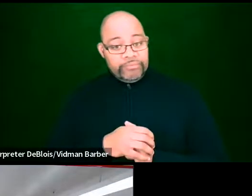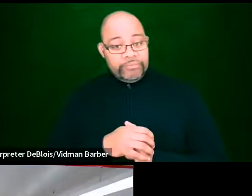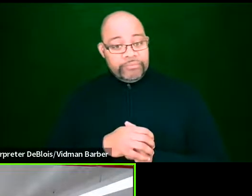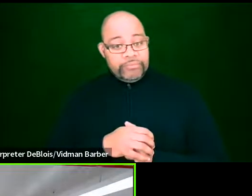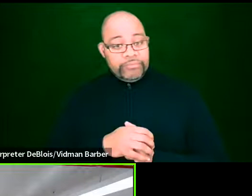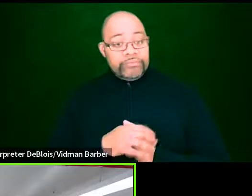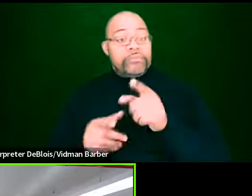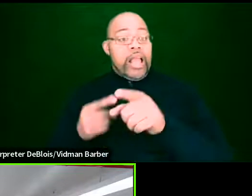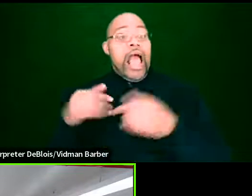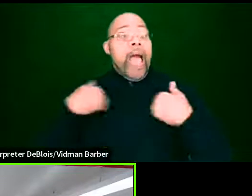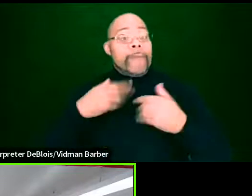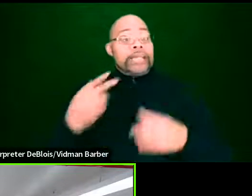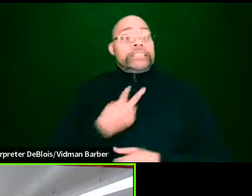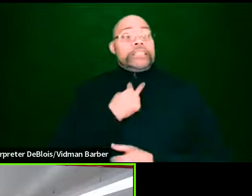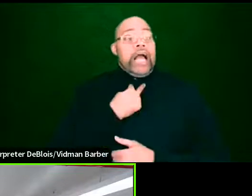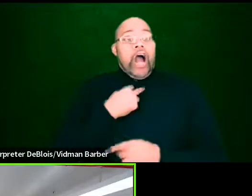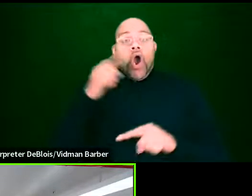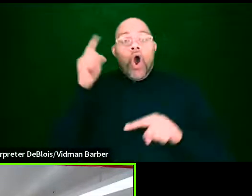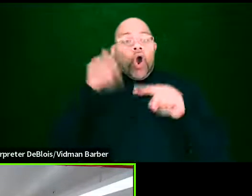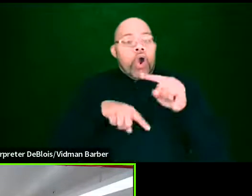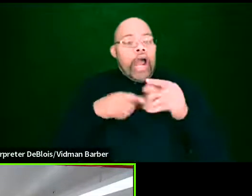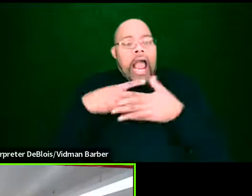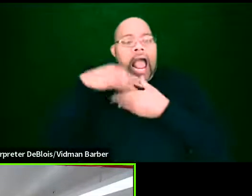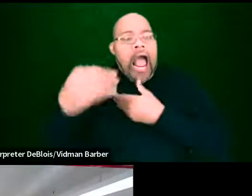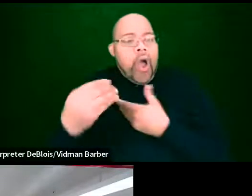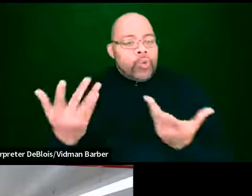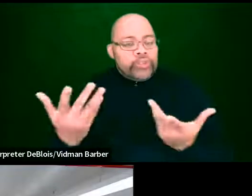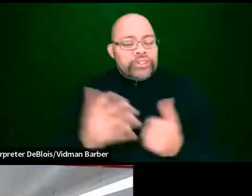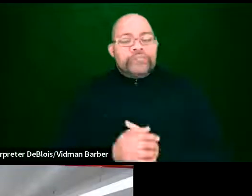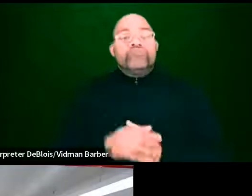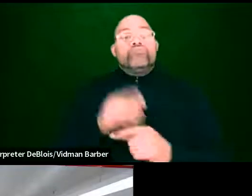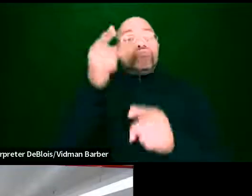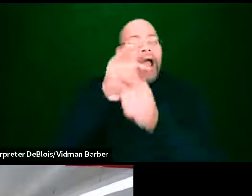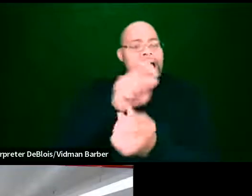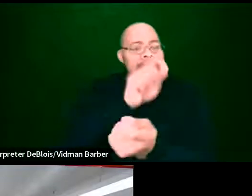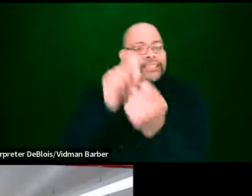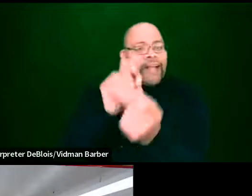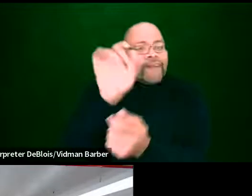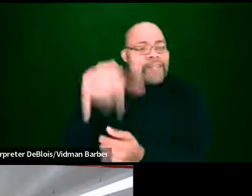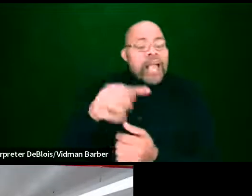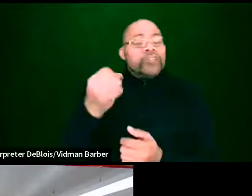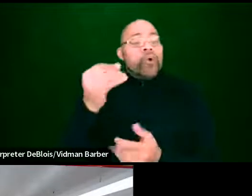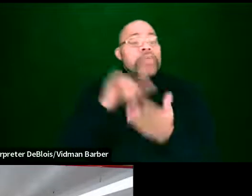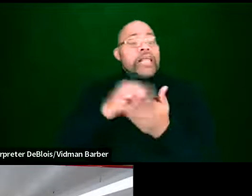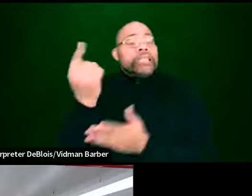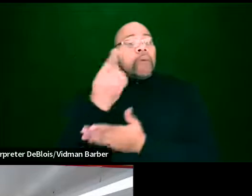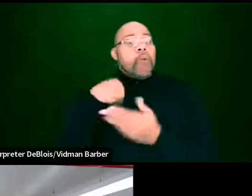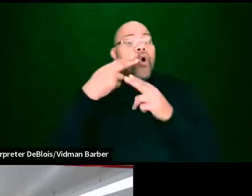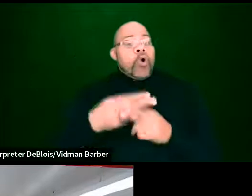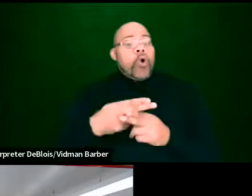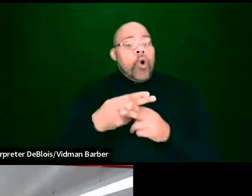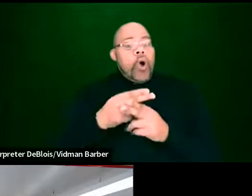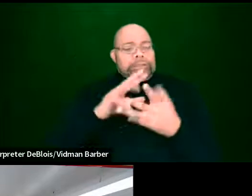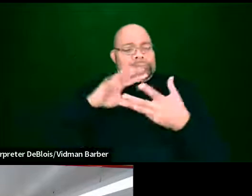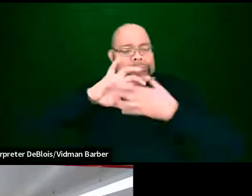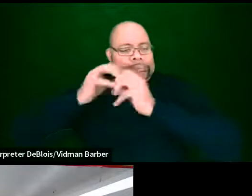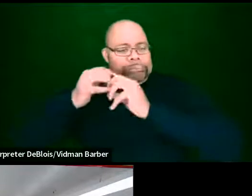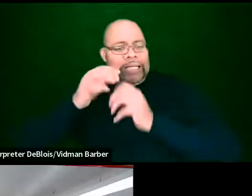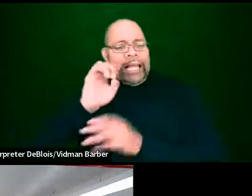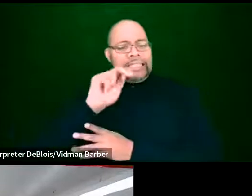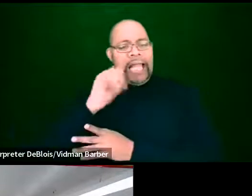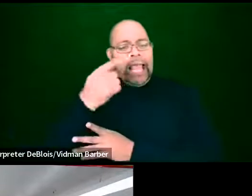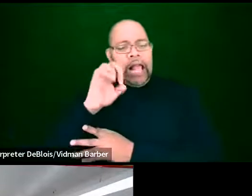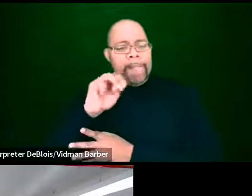They got stuck and they could not get out. Yes, exactly, right? So that's something that we call entanglement. That's